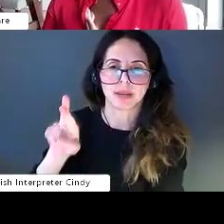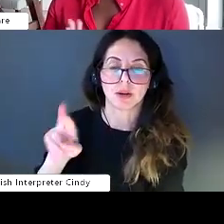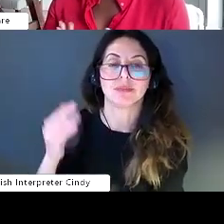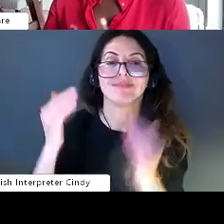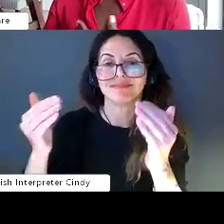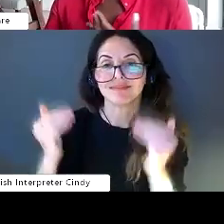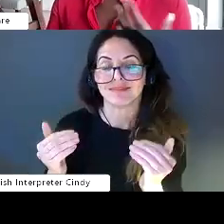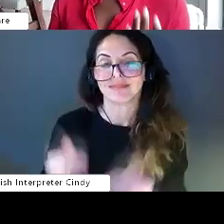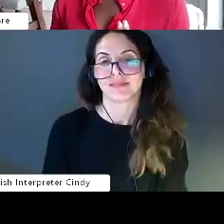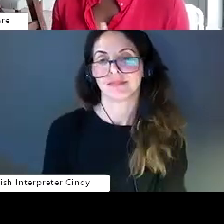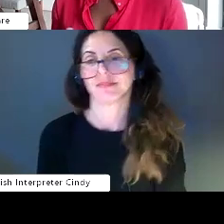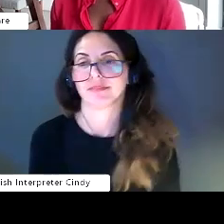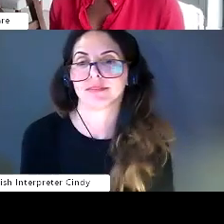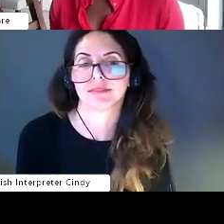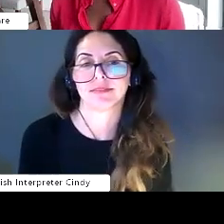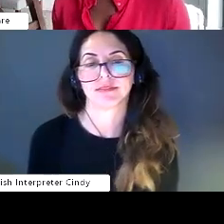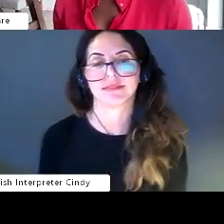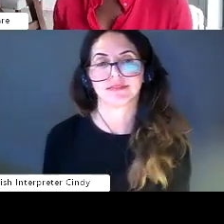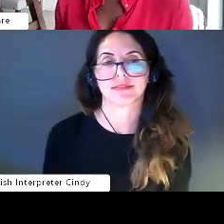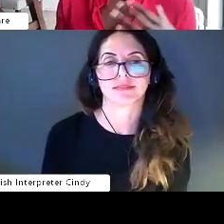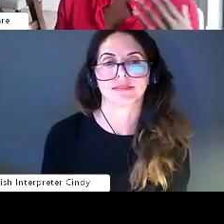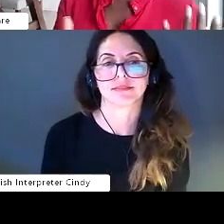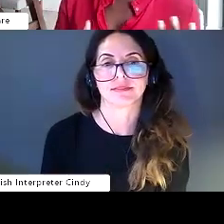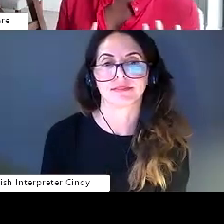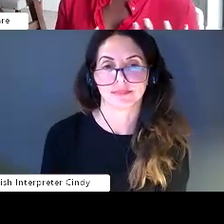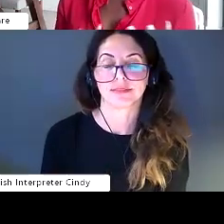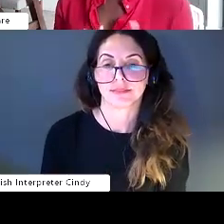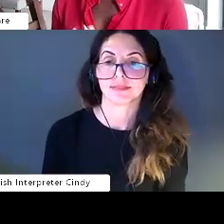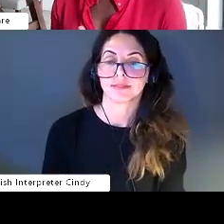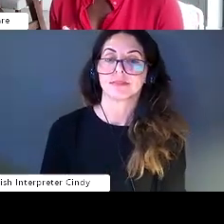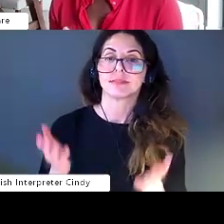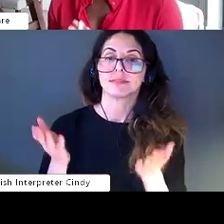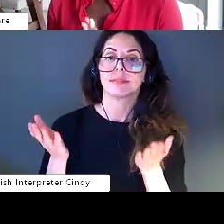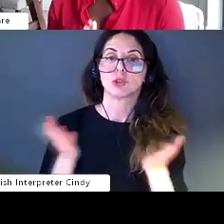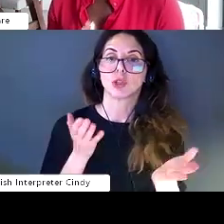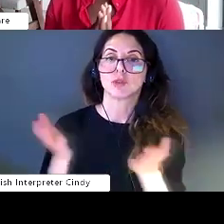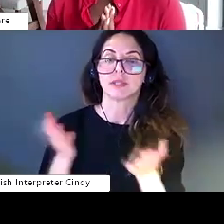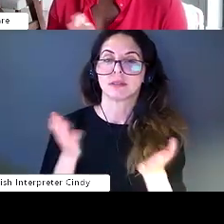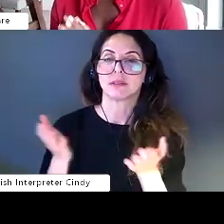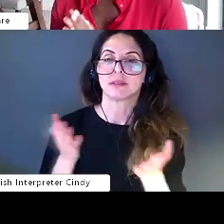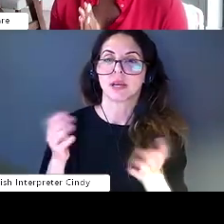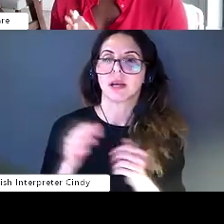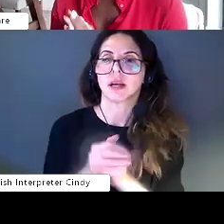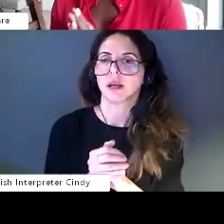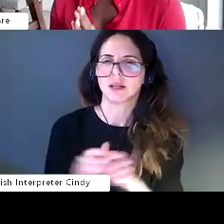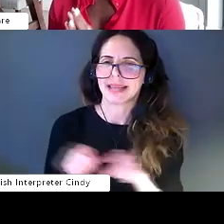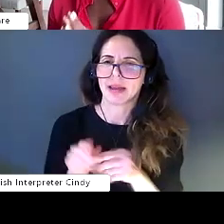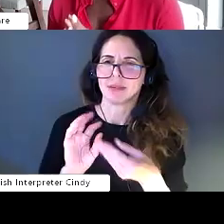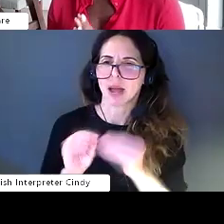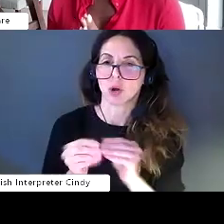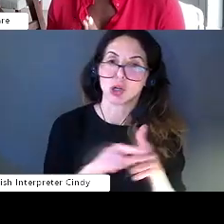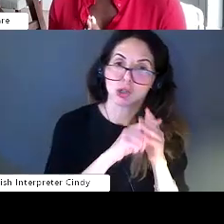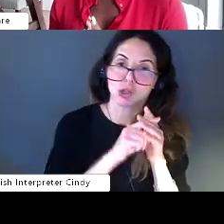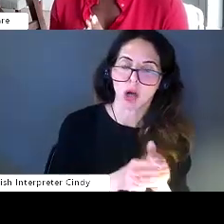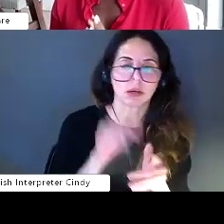Following that, the other services had a relatively fixed number and they had different start times during the 20 weeks. And